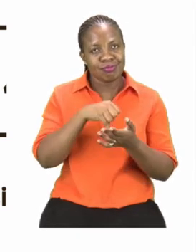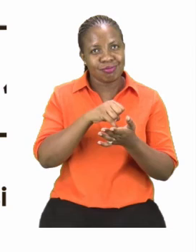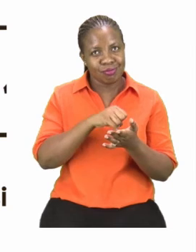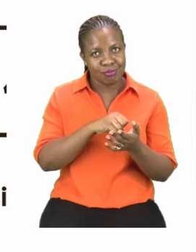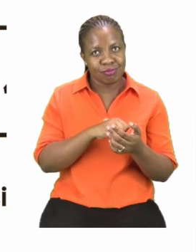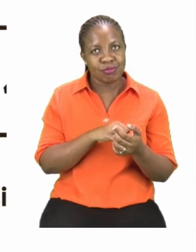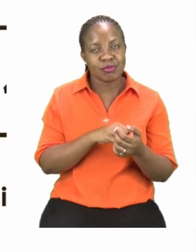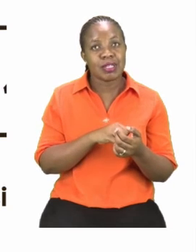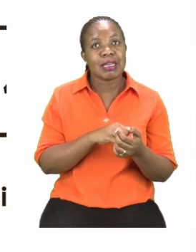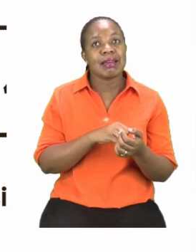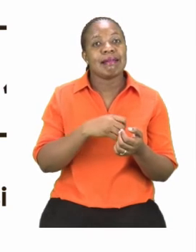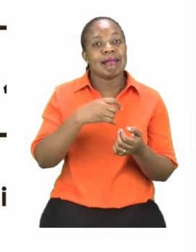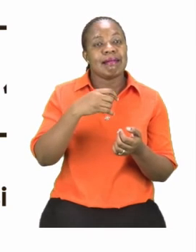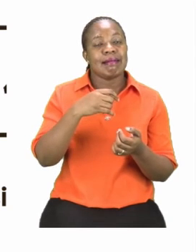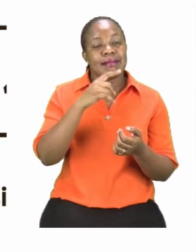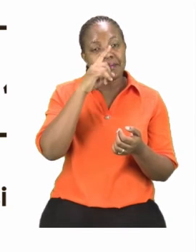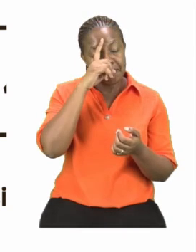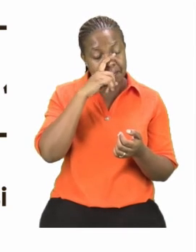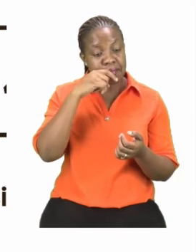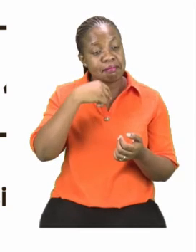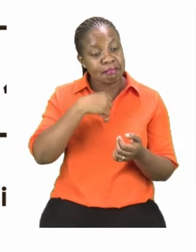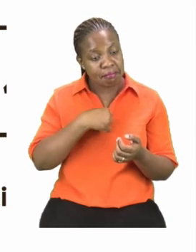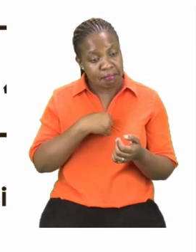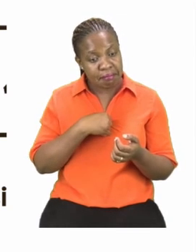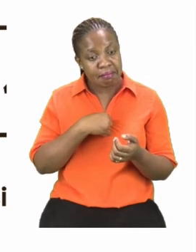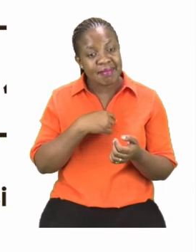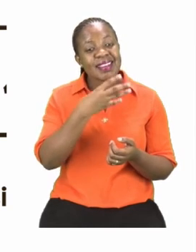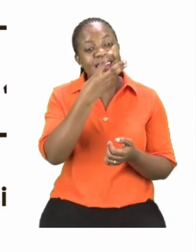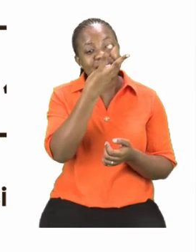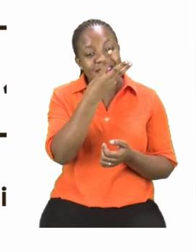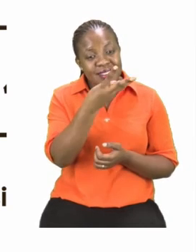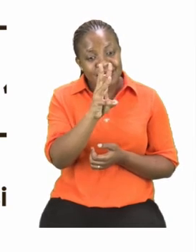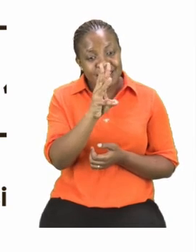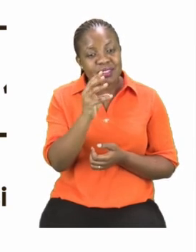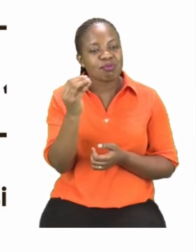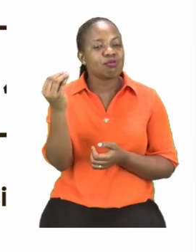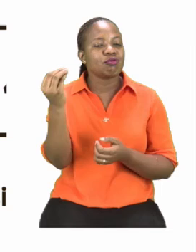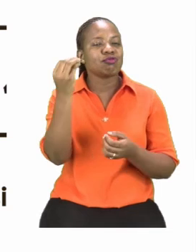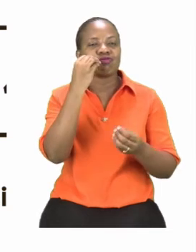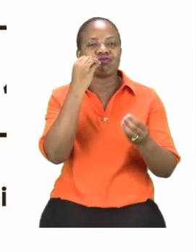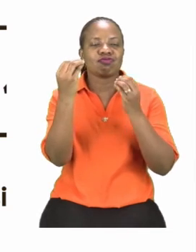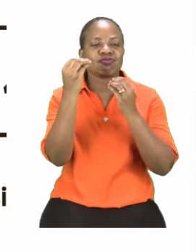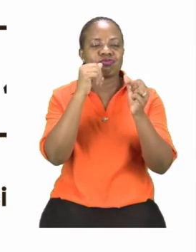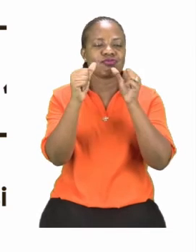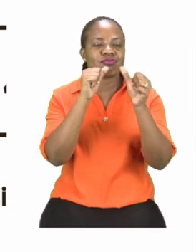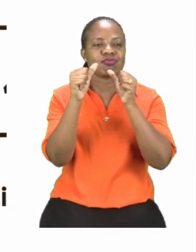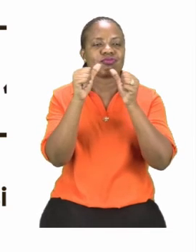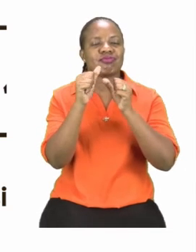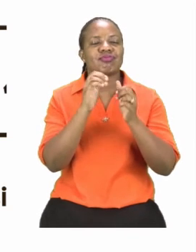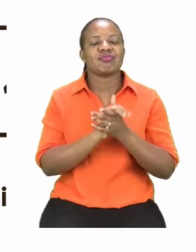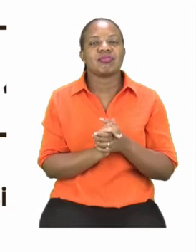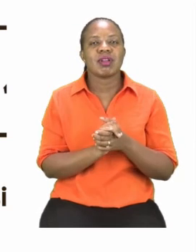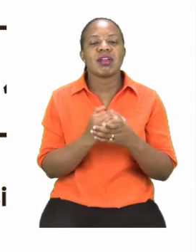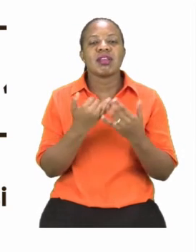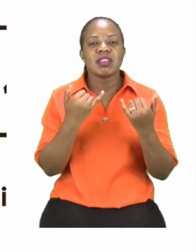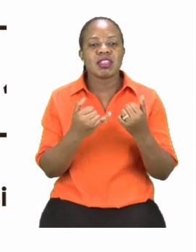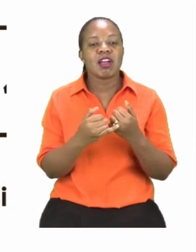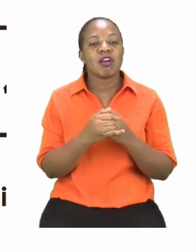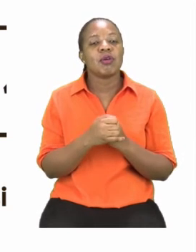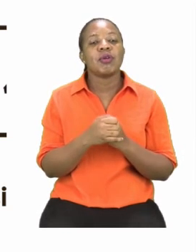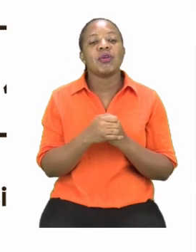Welcome to My Zone Online School. My name is Teacher Mutsa. Get your education